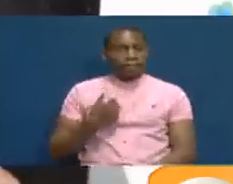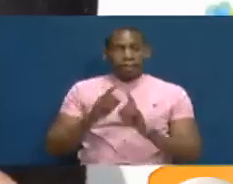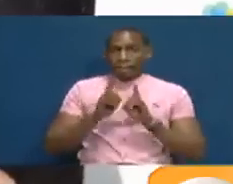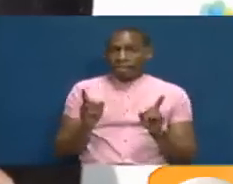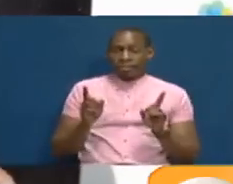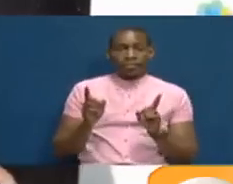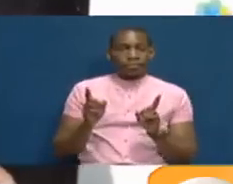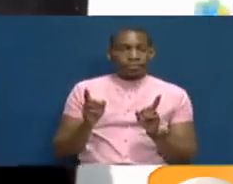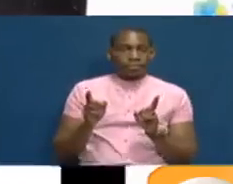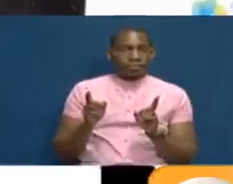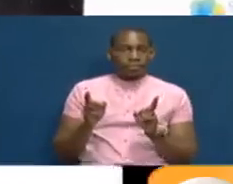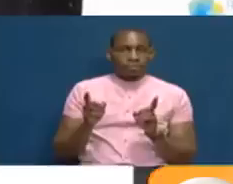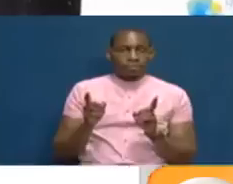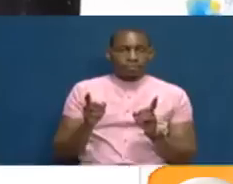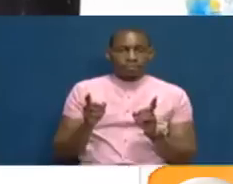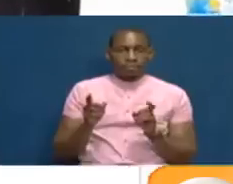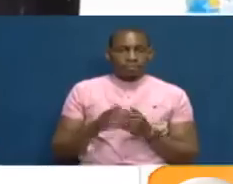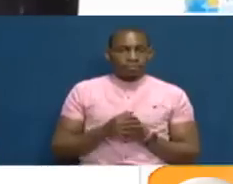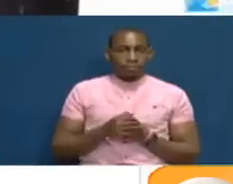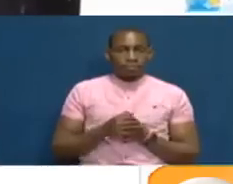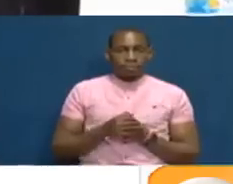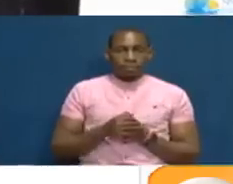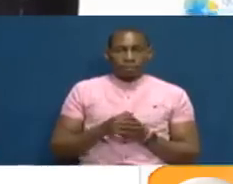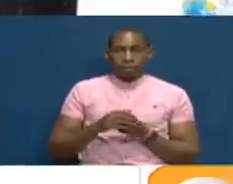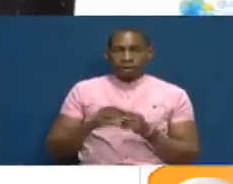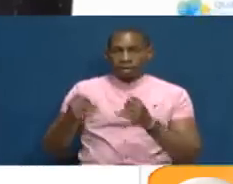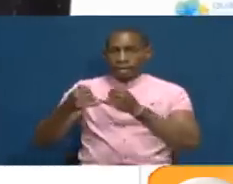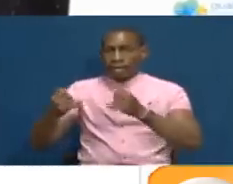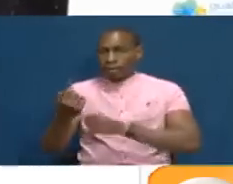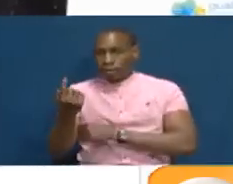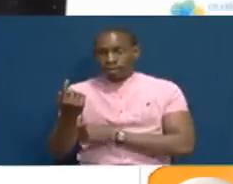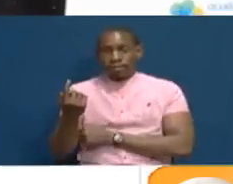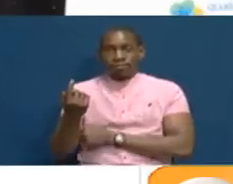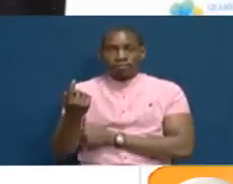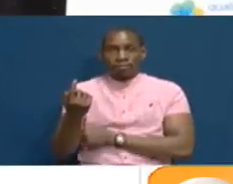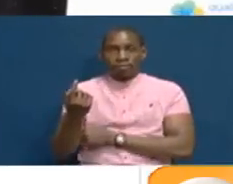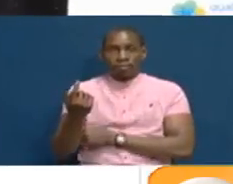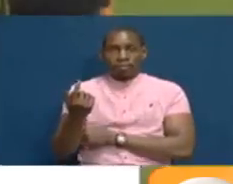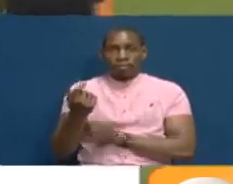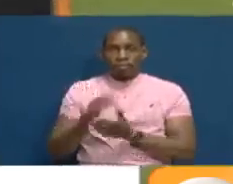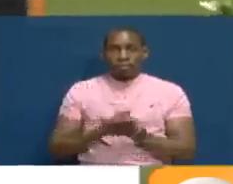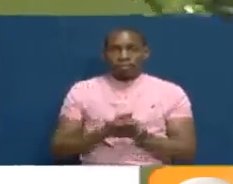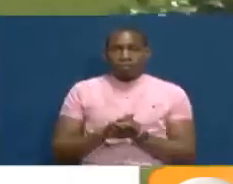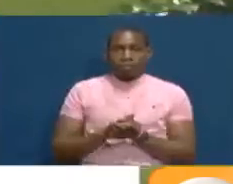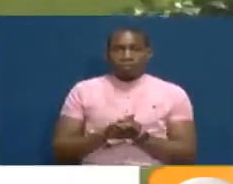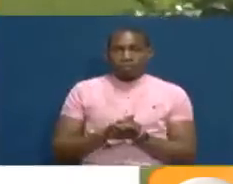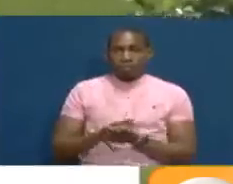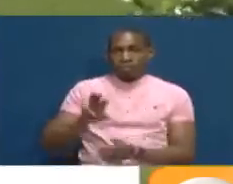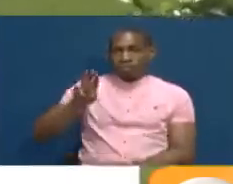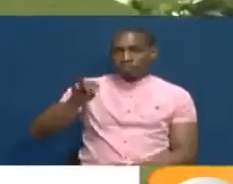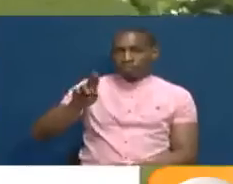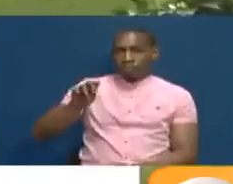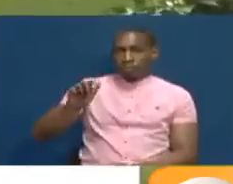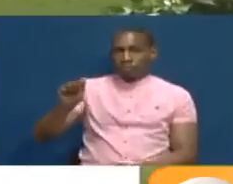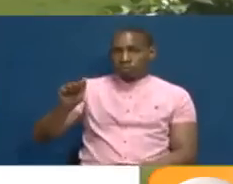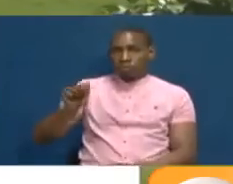but interruption with some guys on lane one, but I was to win the game. Veronica Mutua was